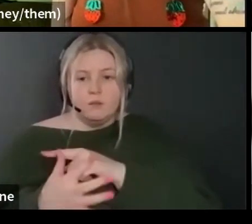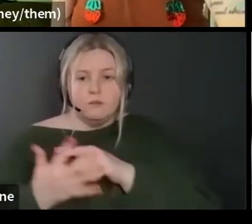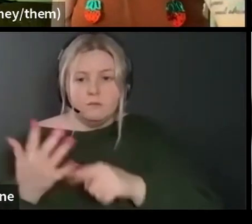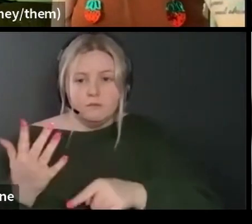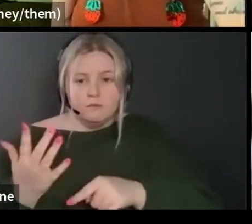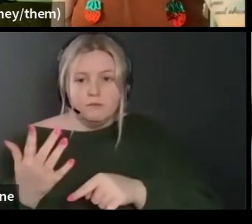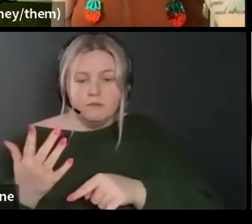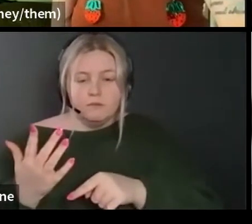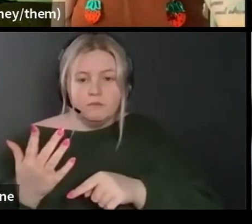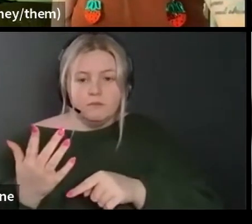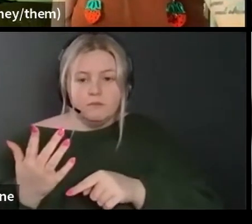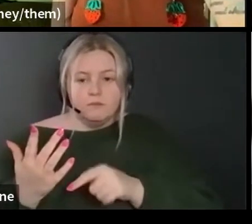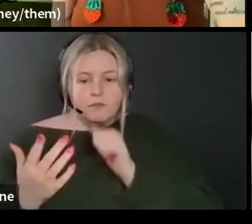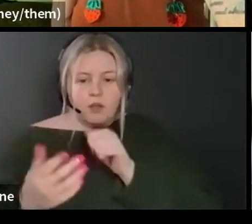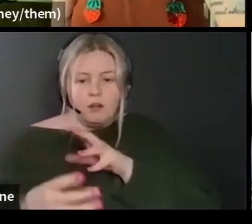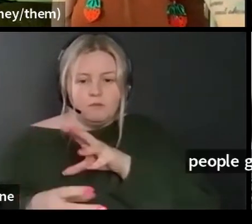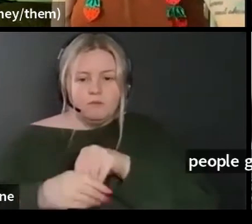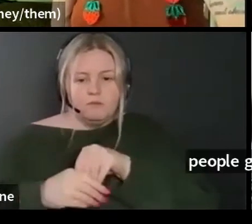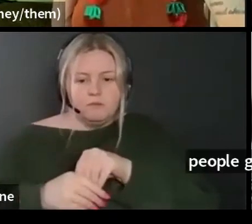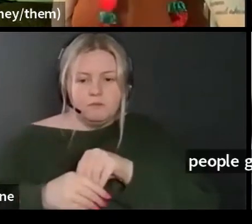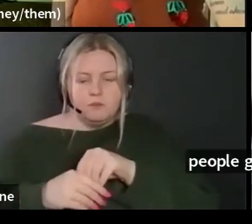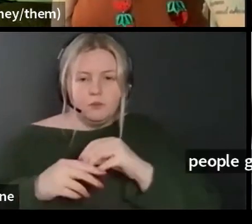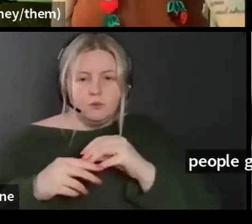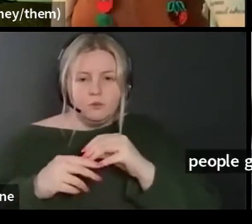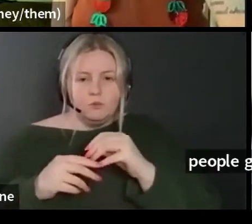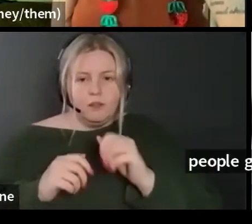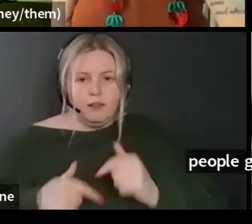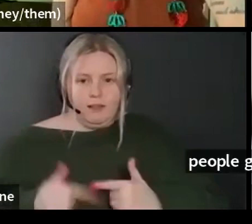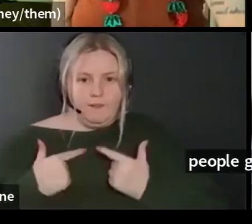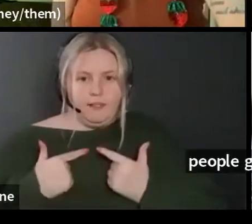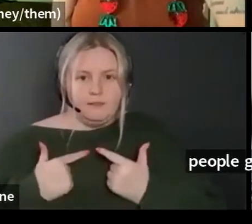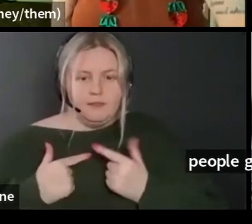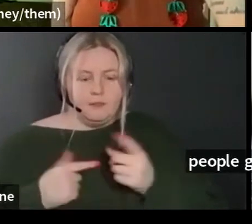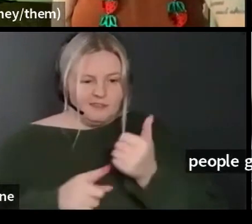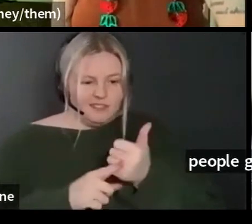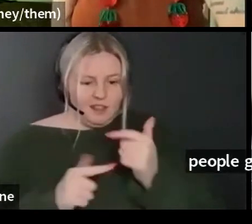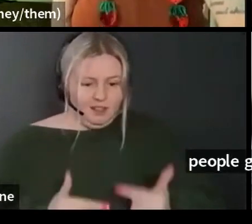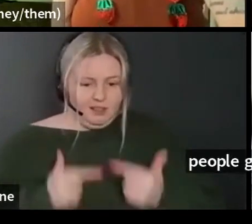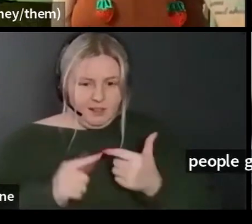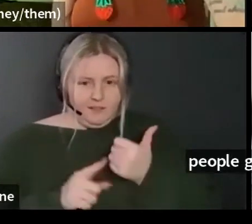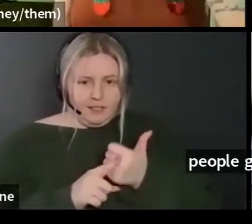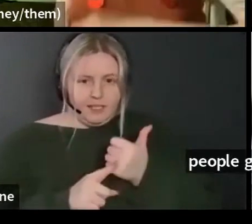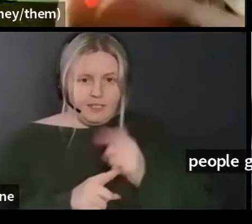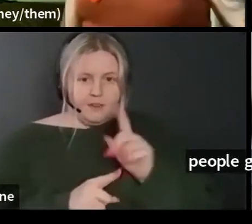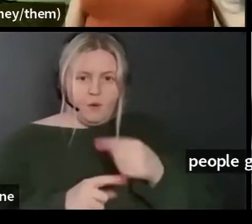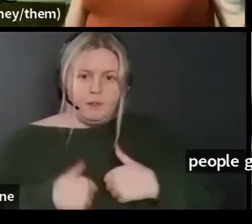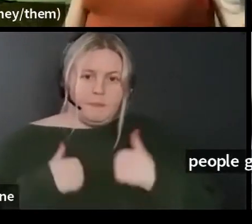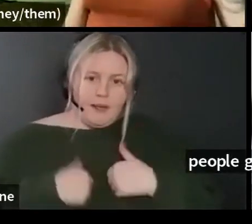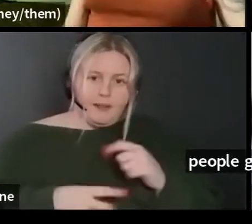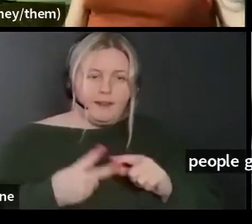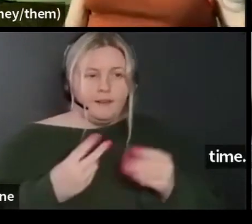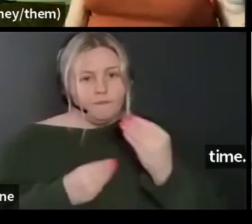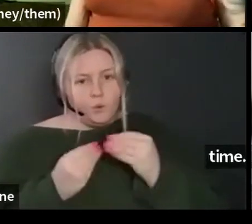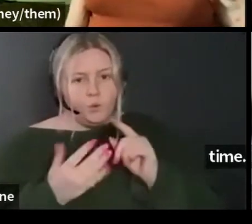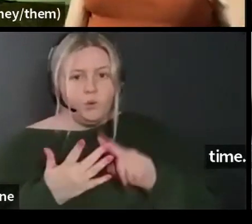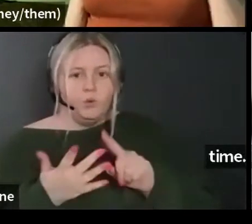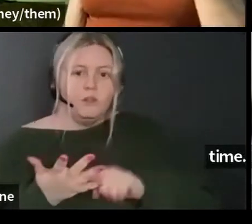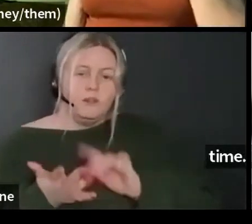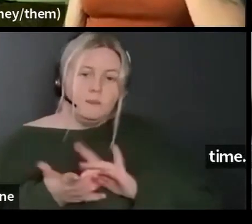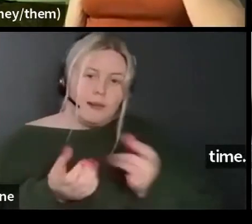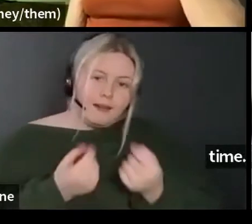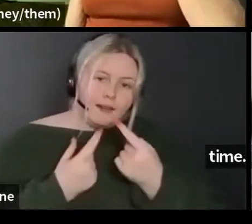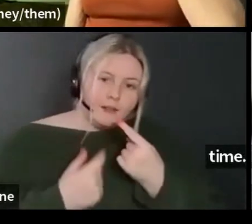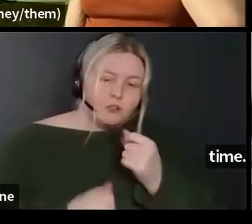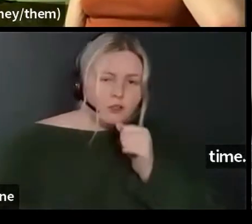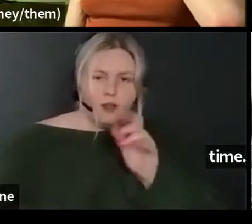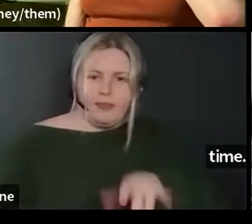actually living. Because living is much more than just bathing and, you know, feeding someone and giving them medications. There's